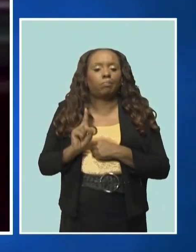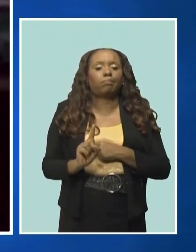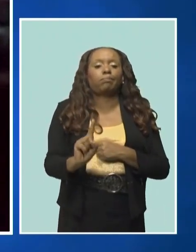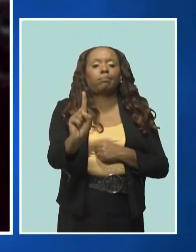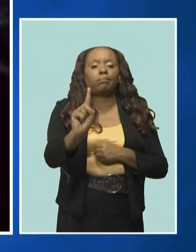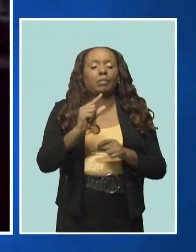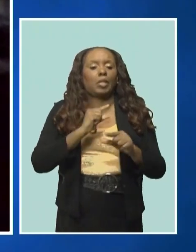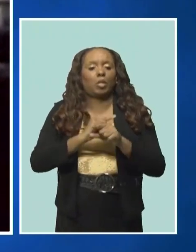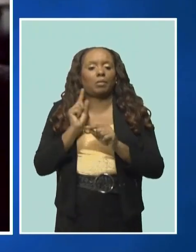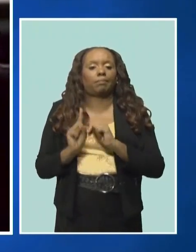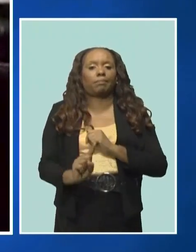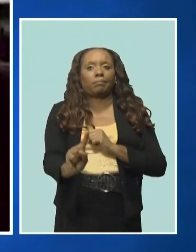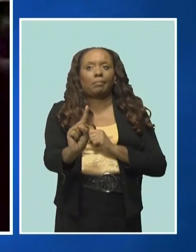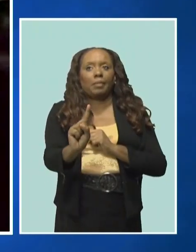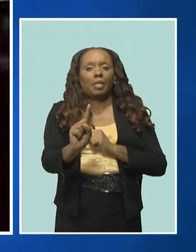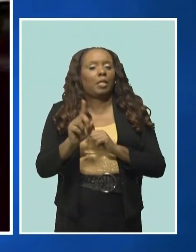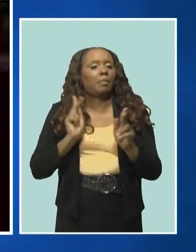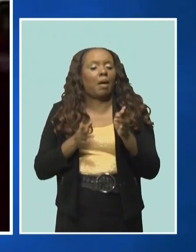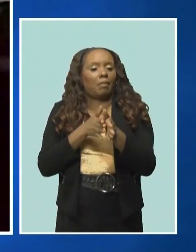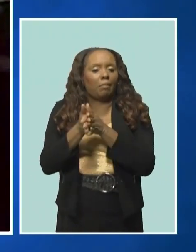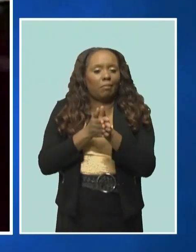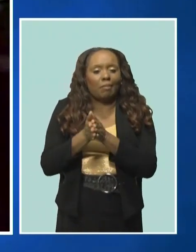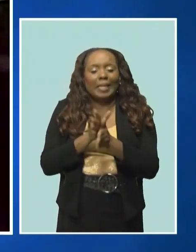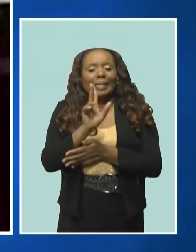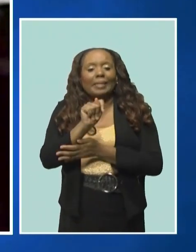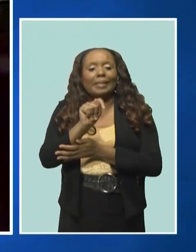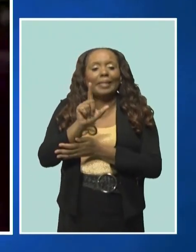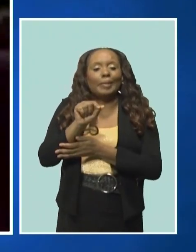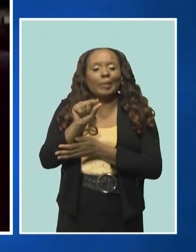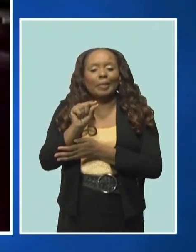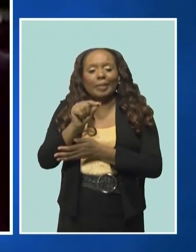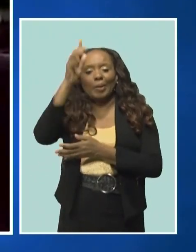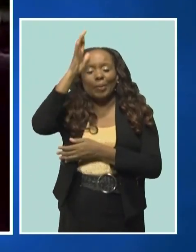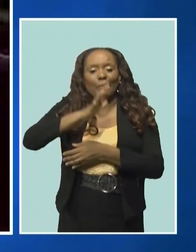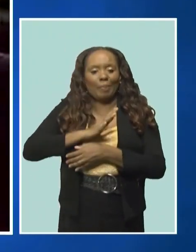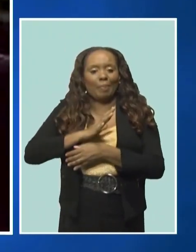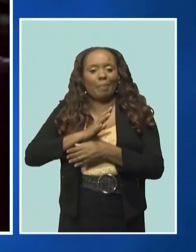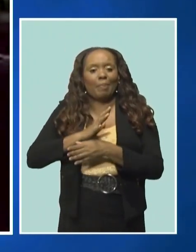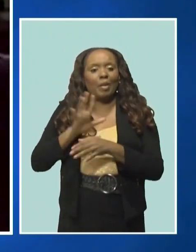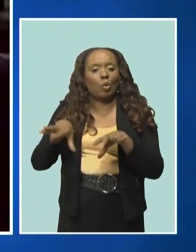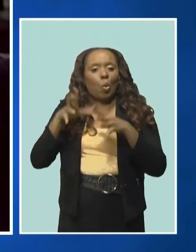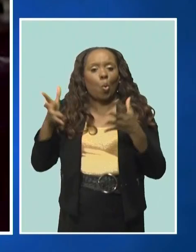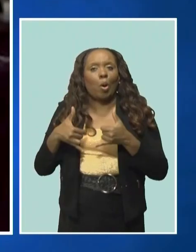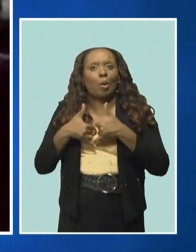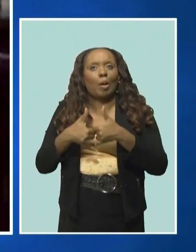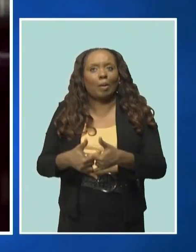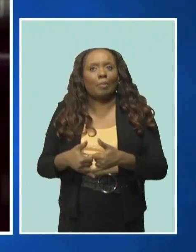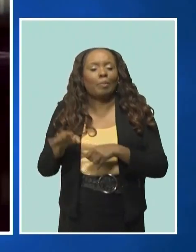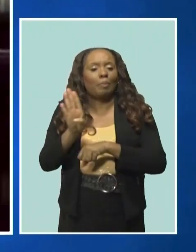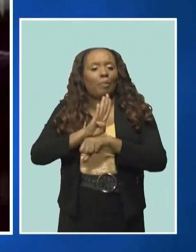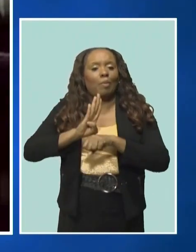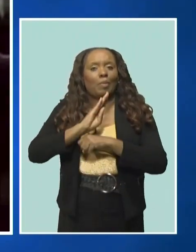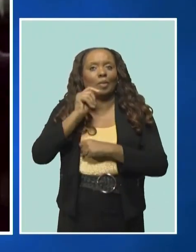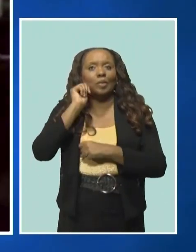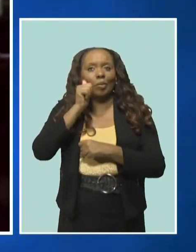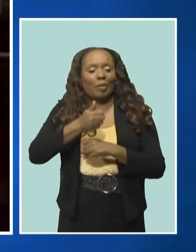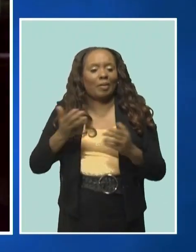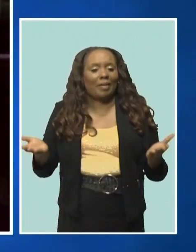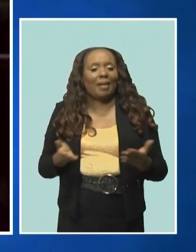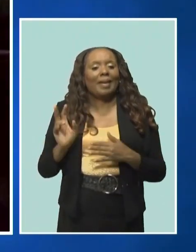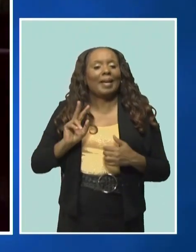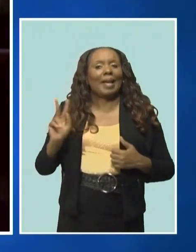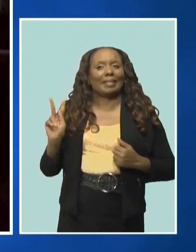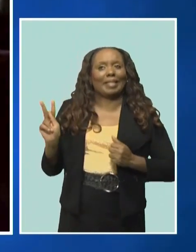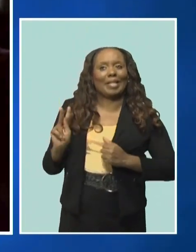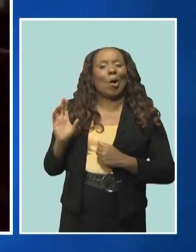much anticipated T20 final of the ICC Men's World Cup comes to Barbados tomorrow here at